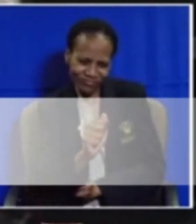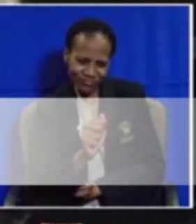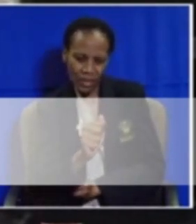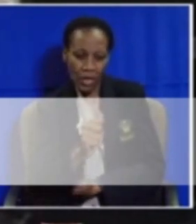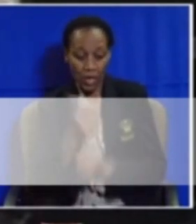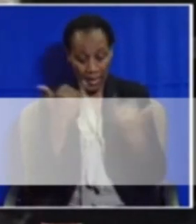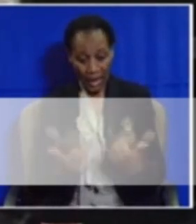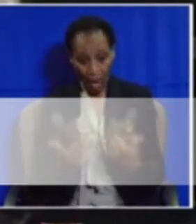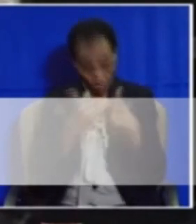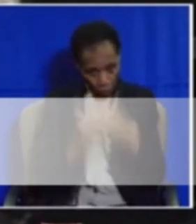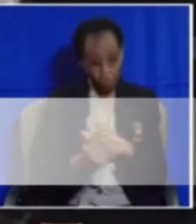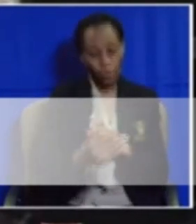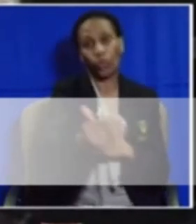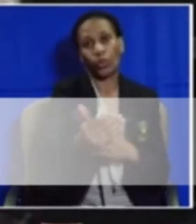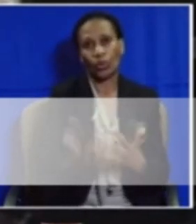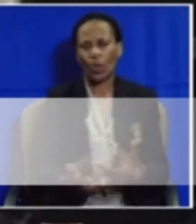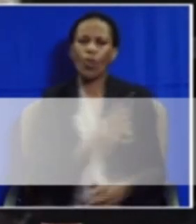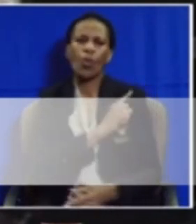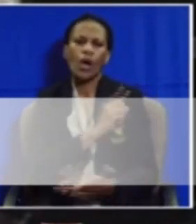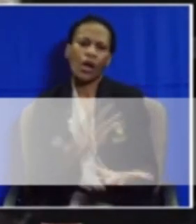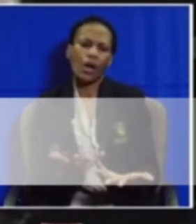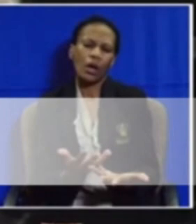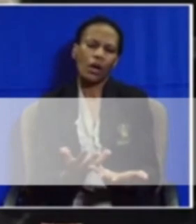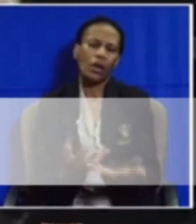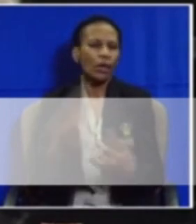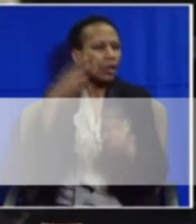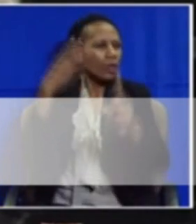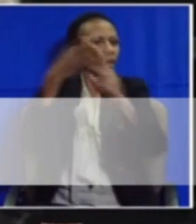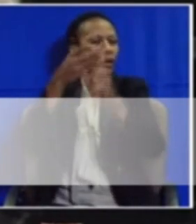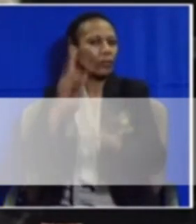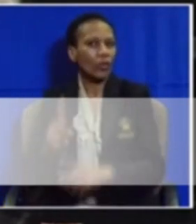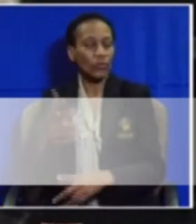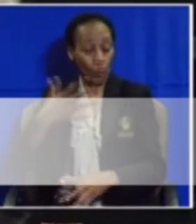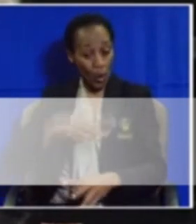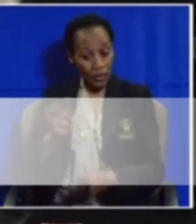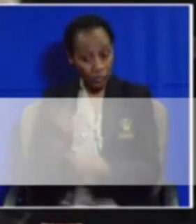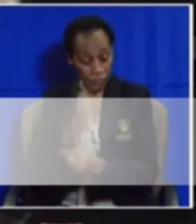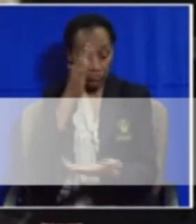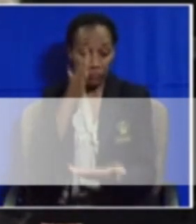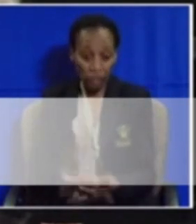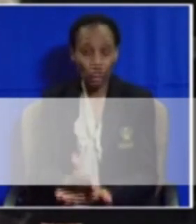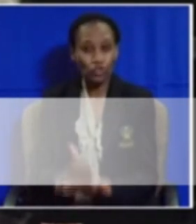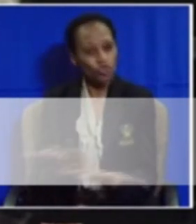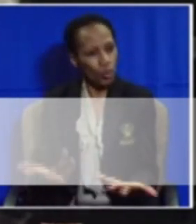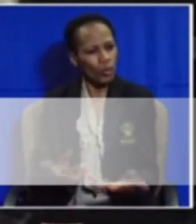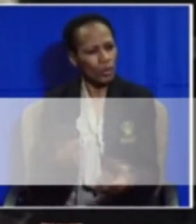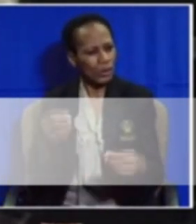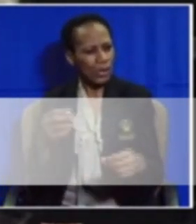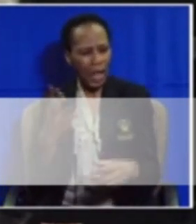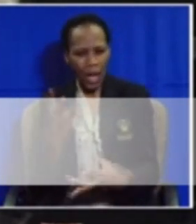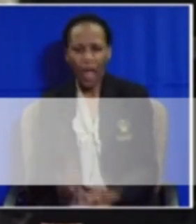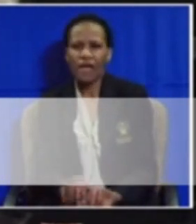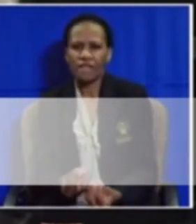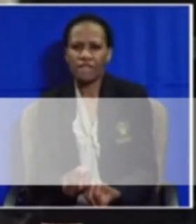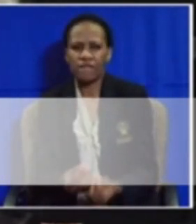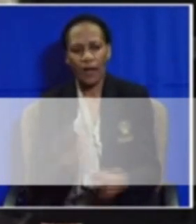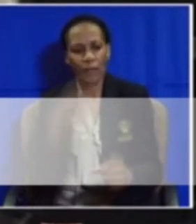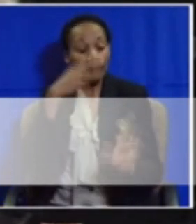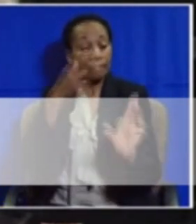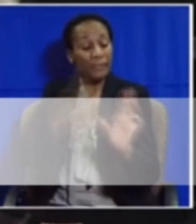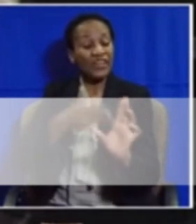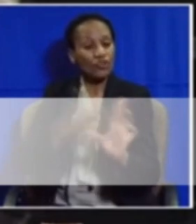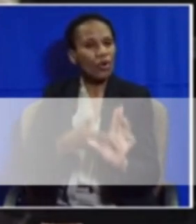forward. Because the intention is to make sure that we can have a petrol price which is competitive for this